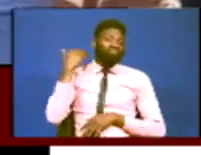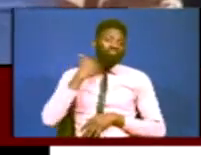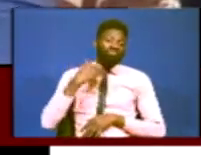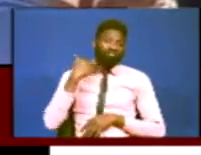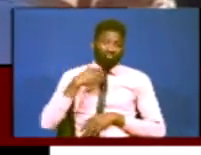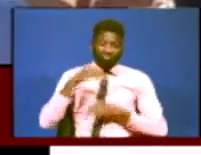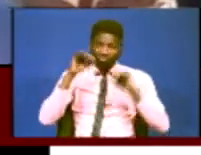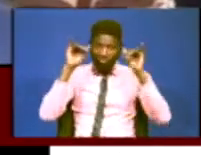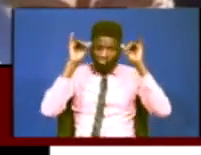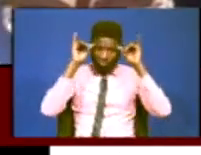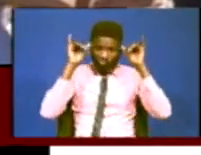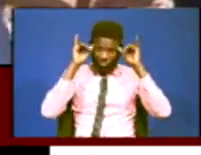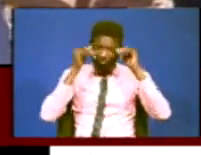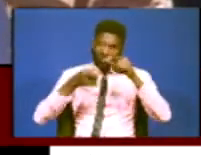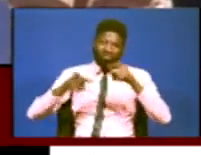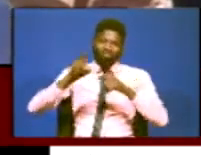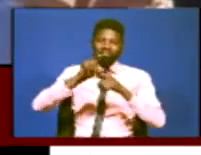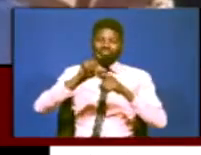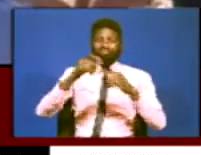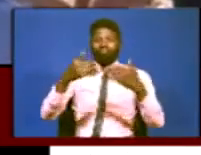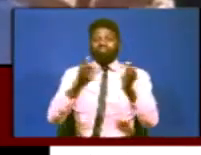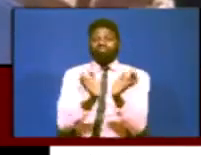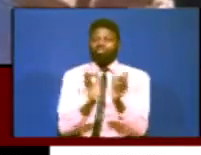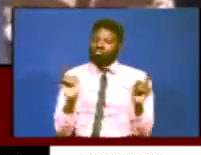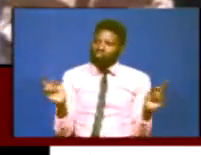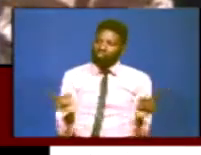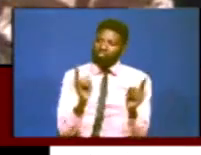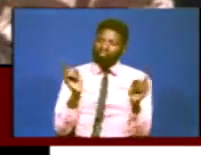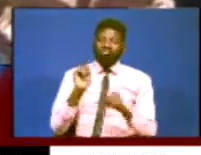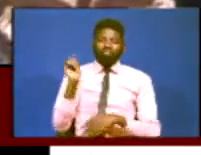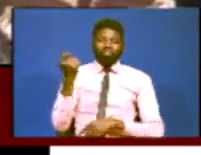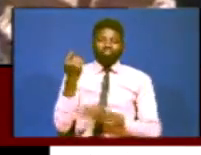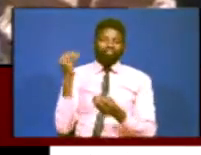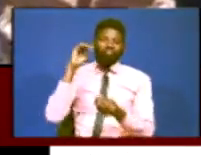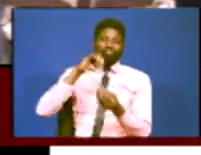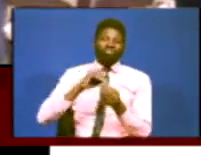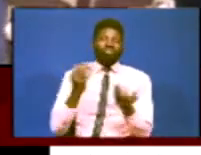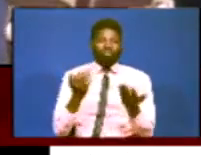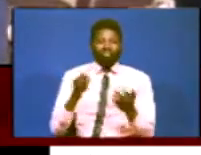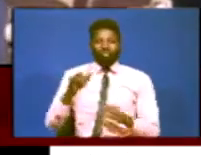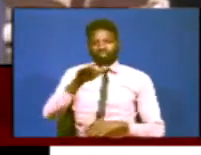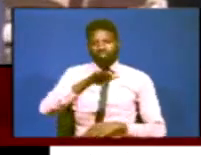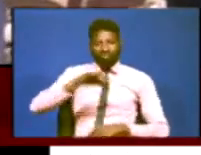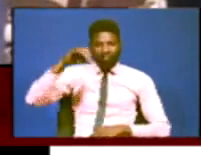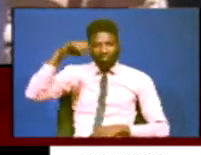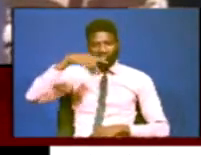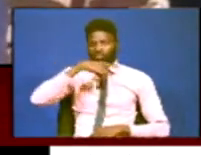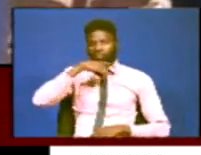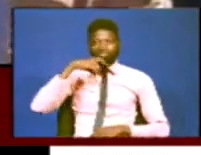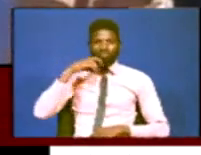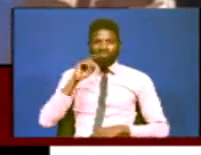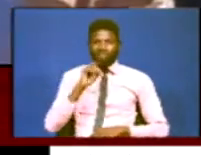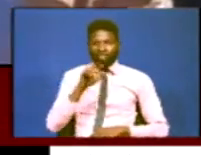our pastoral communities in Kenya, especially in our arid and semi-arid